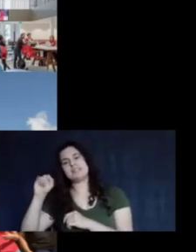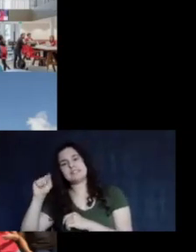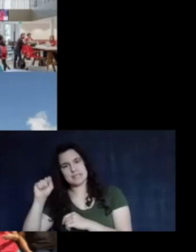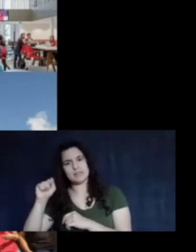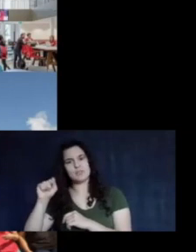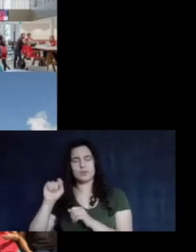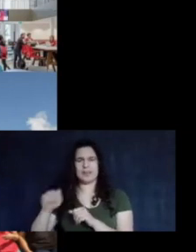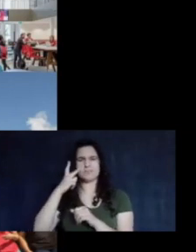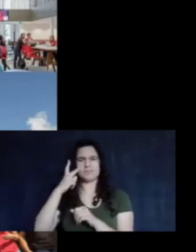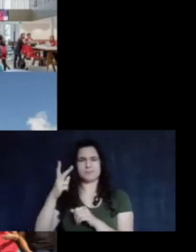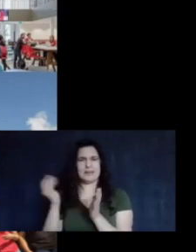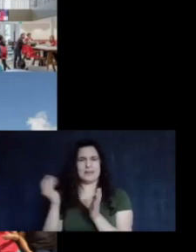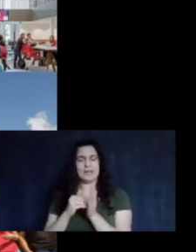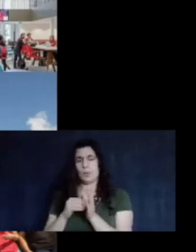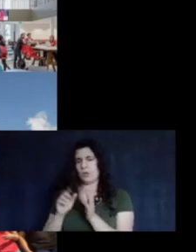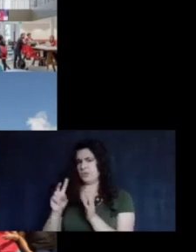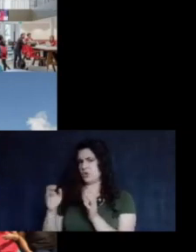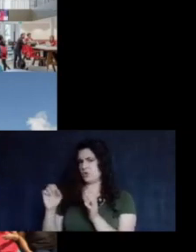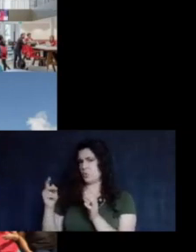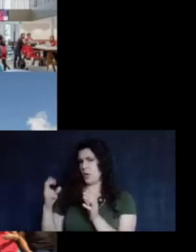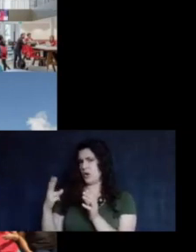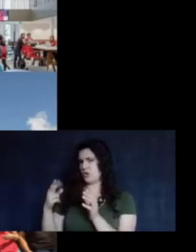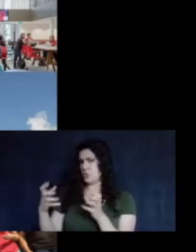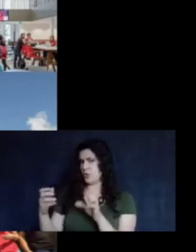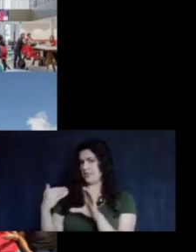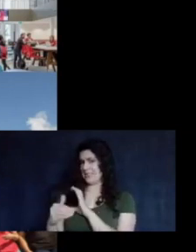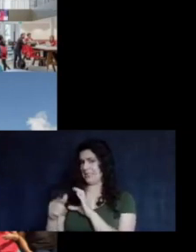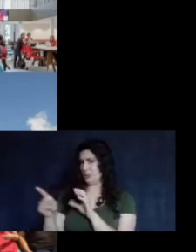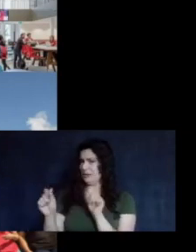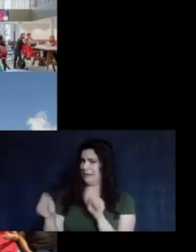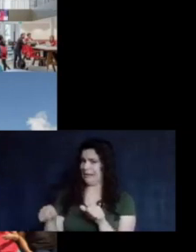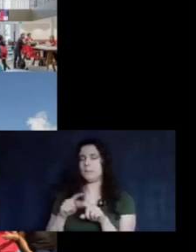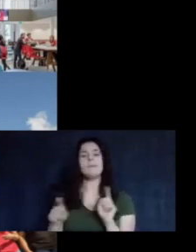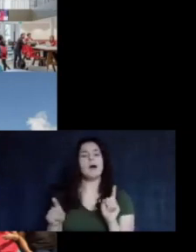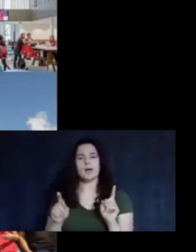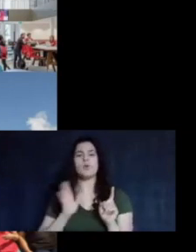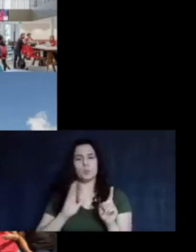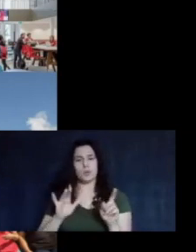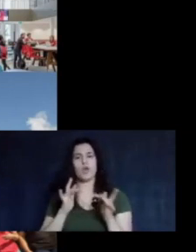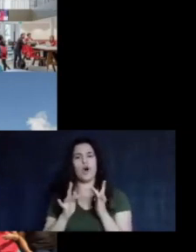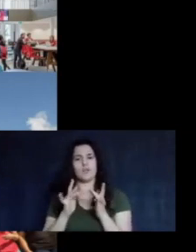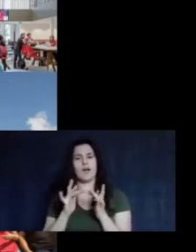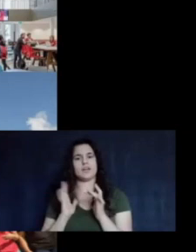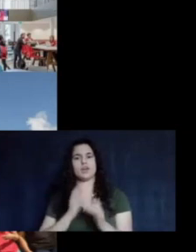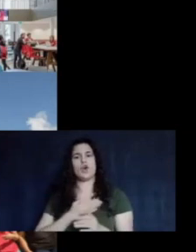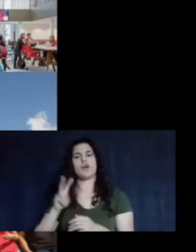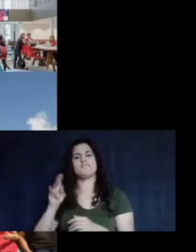So unless Dr. Welch, I don't know if you want to send out your PowerPoint, but it will be available online on our visit page.